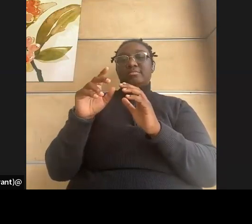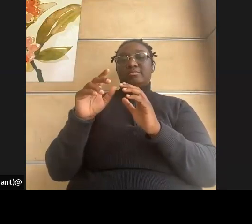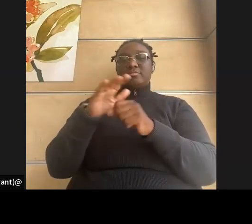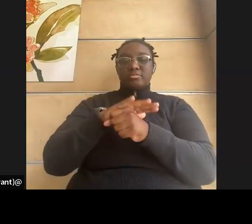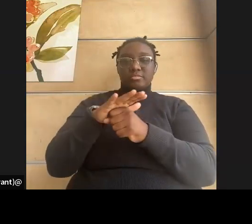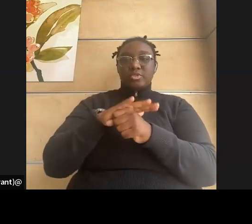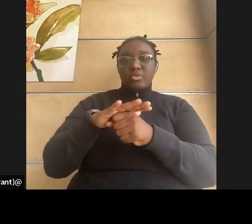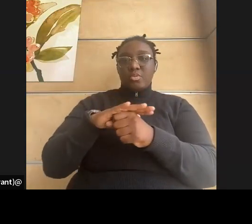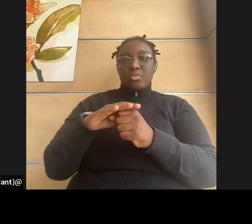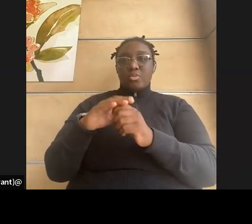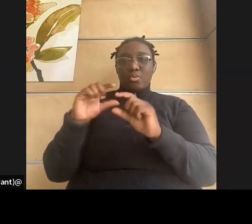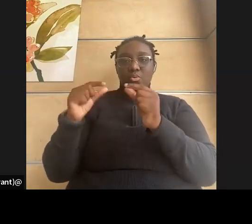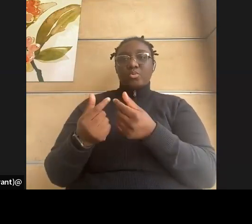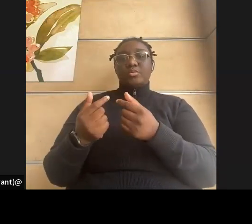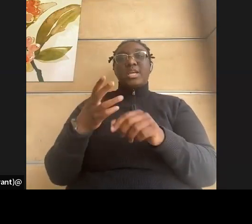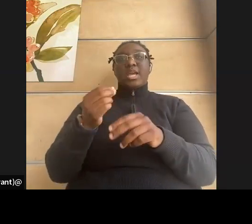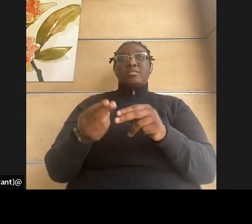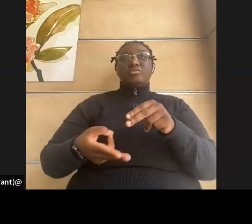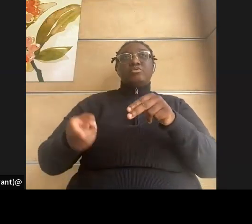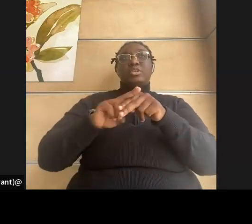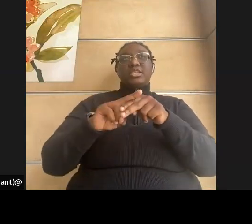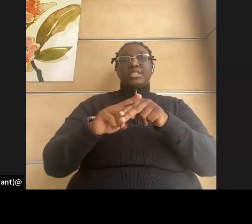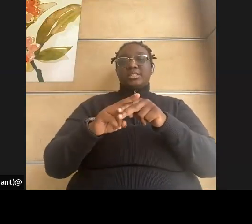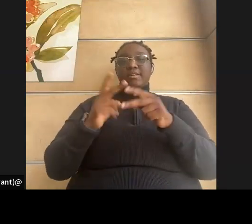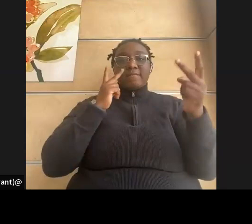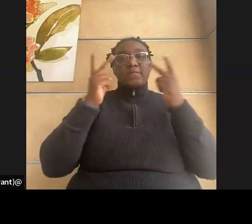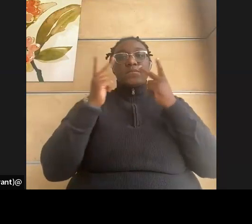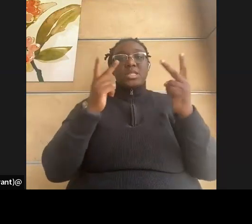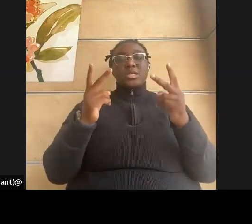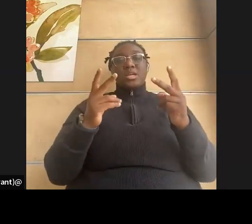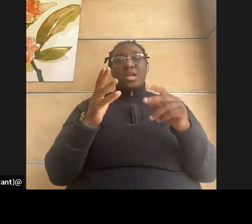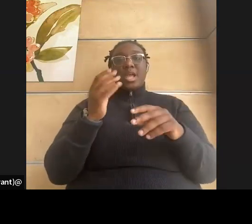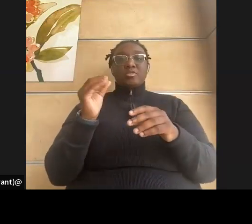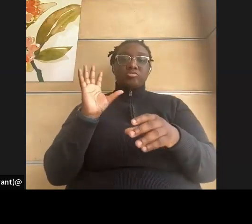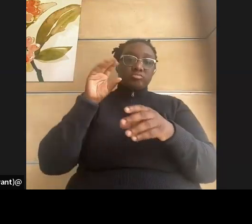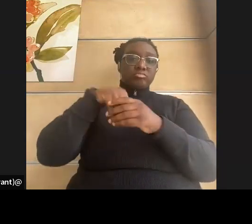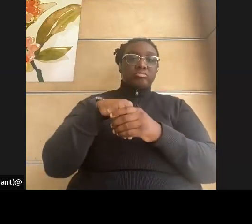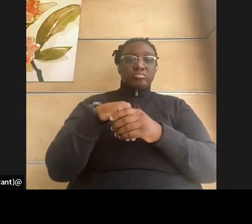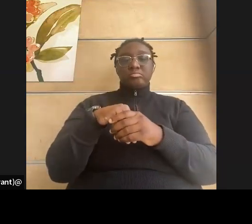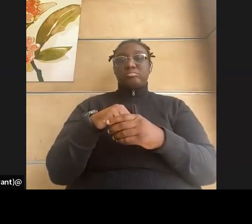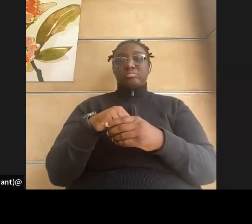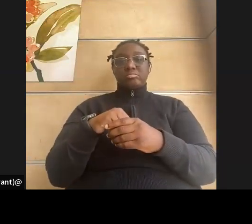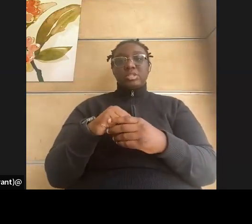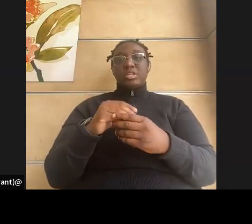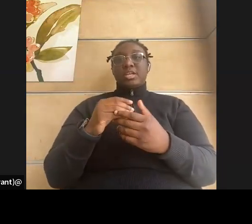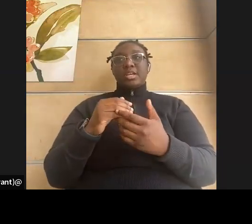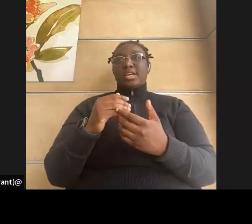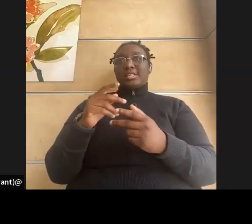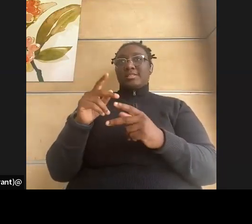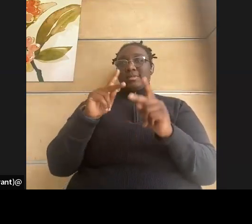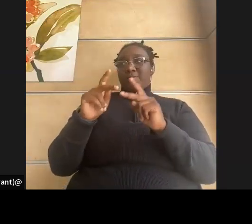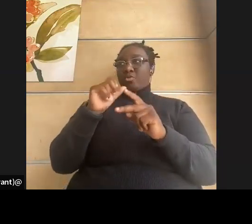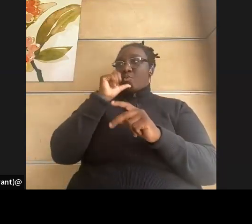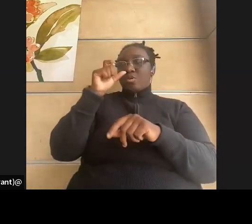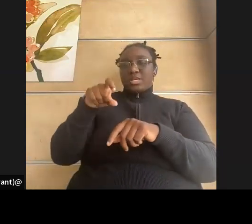address affordability and increase adoption for those folks who don't necessarily need to wait for the infrastructure to be built,